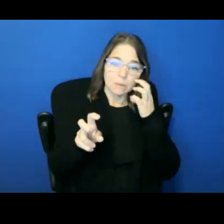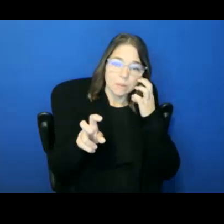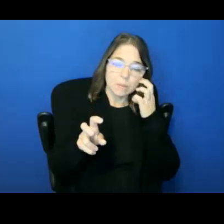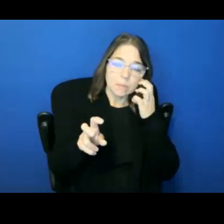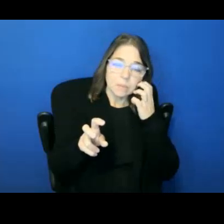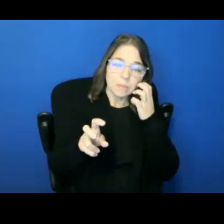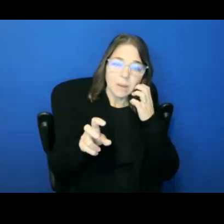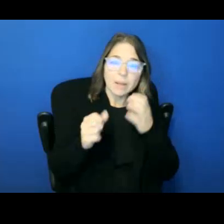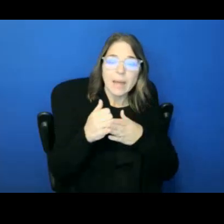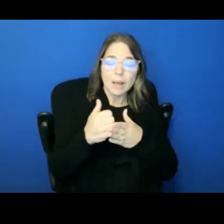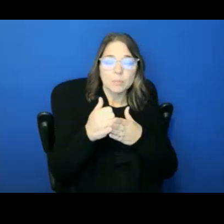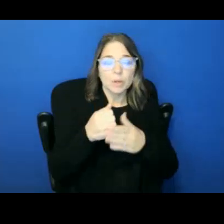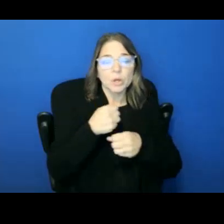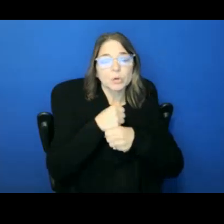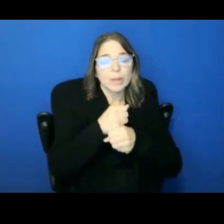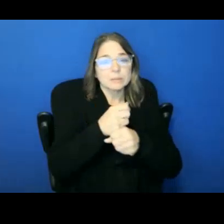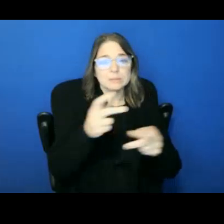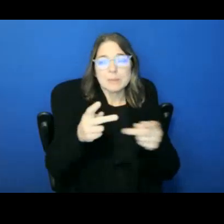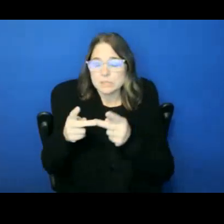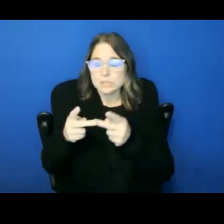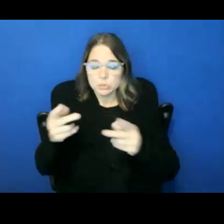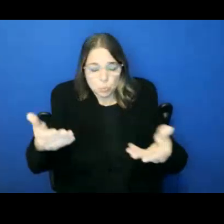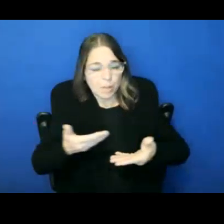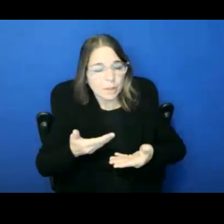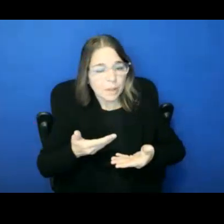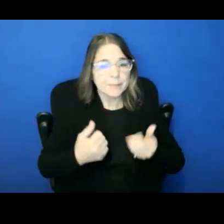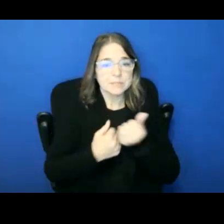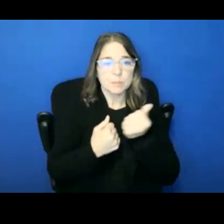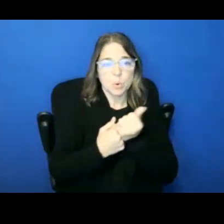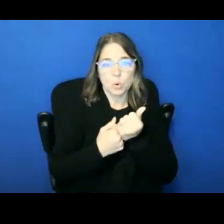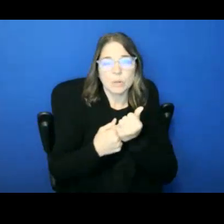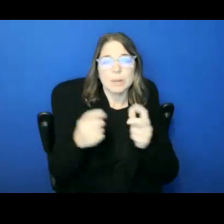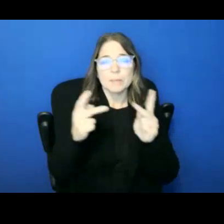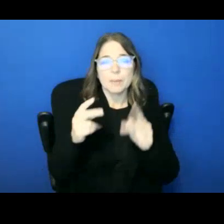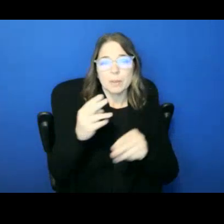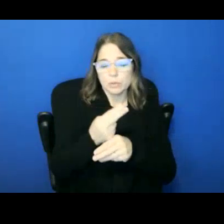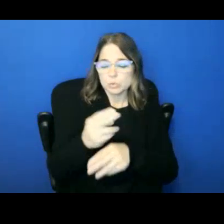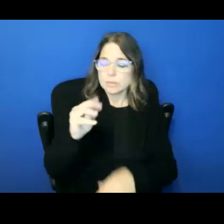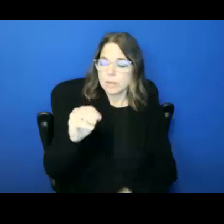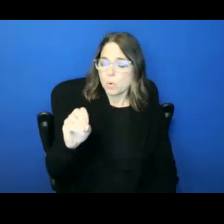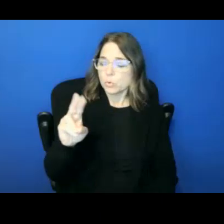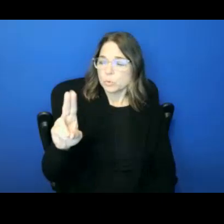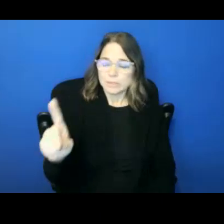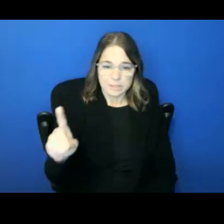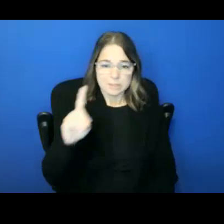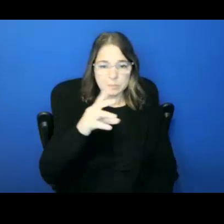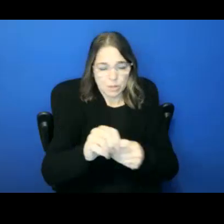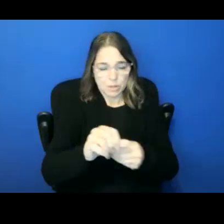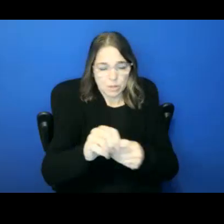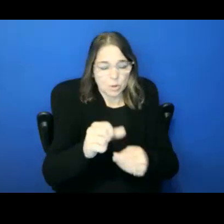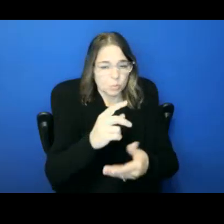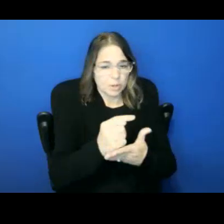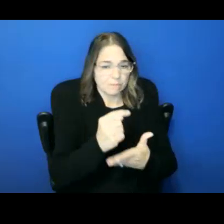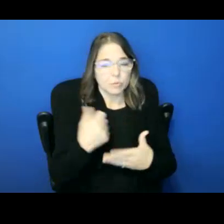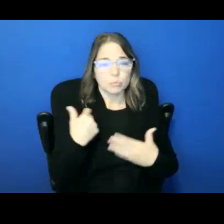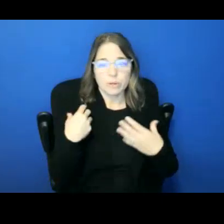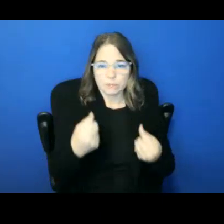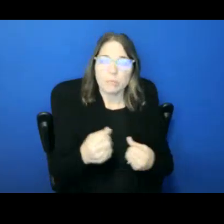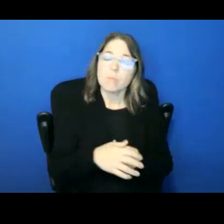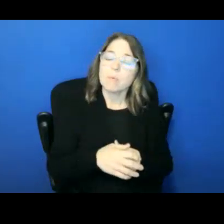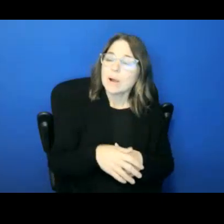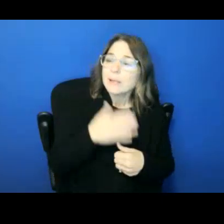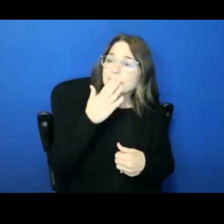create spaces that welcome and support people that use MOUD as a part of their recovery? Well, thank you for having me.